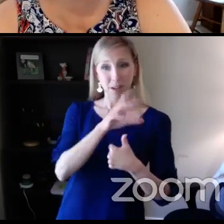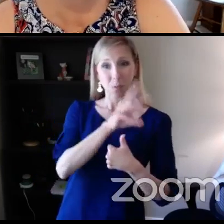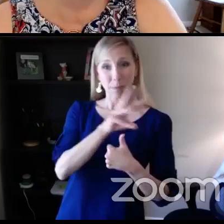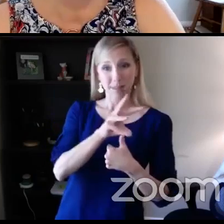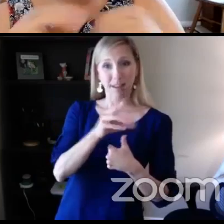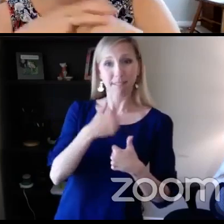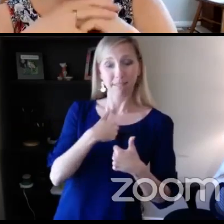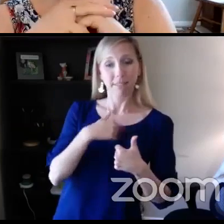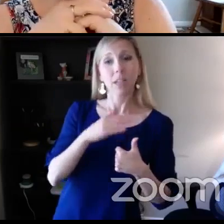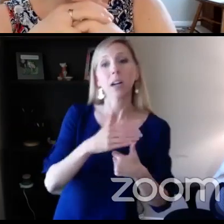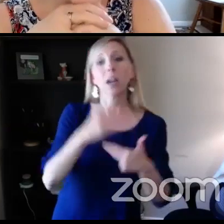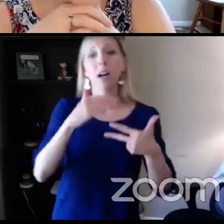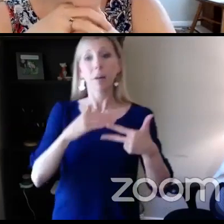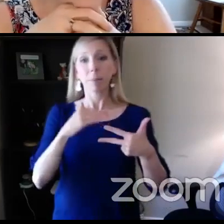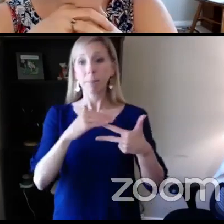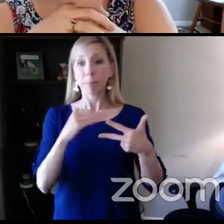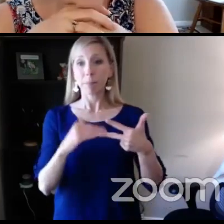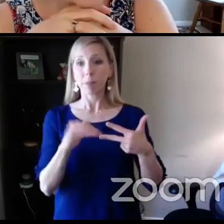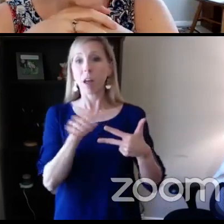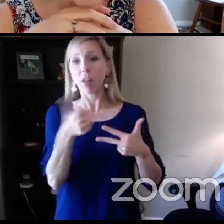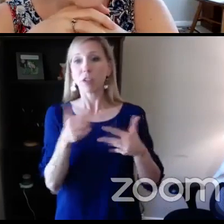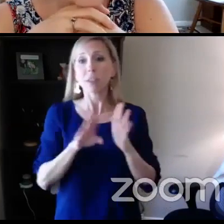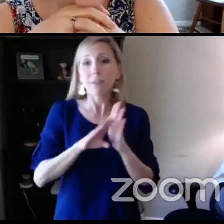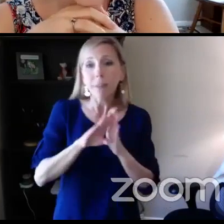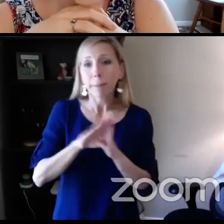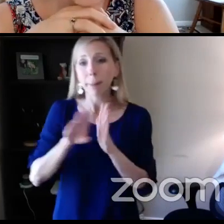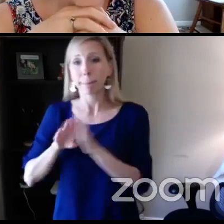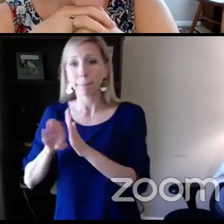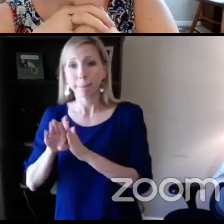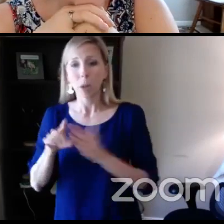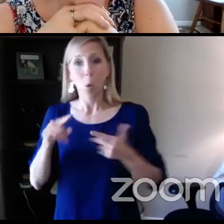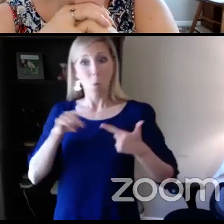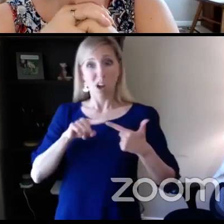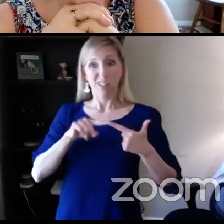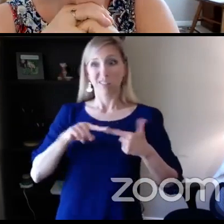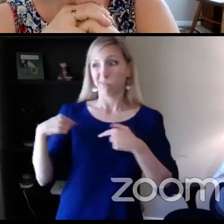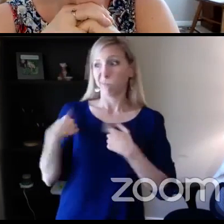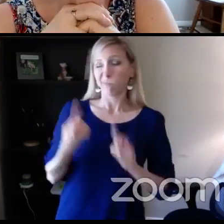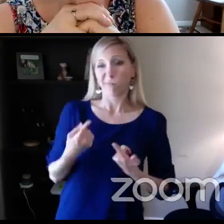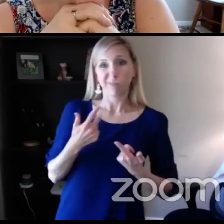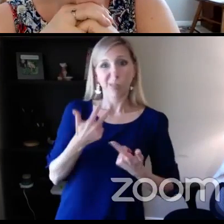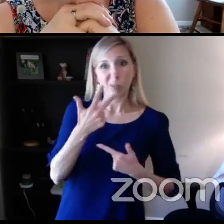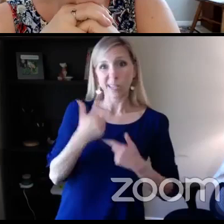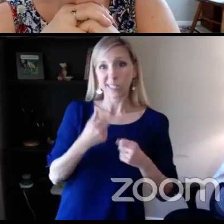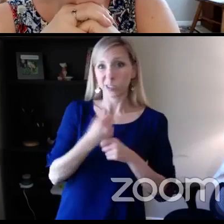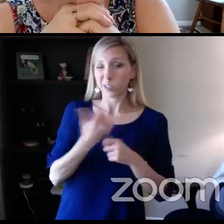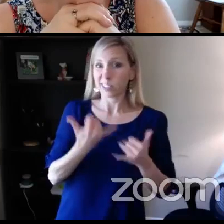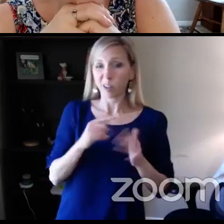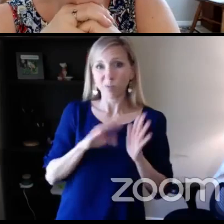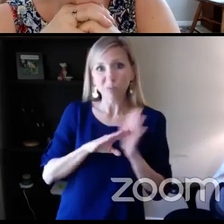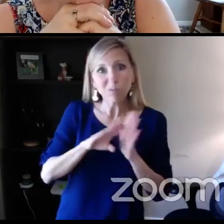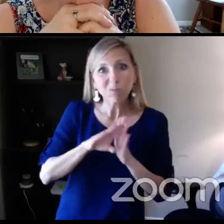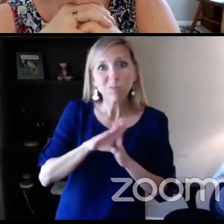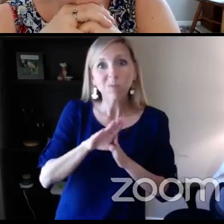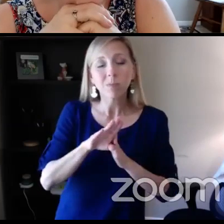are developing. I guess one has been in development for about 3 years. And that is our